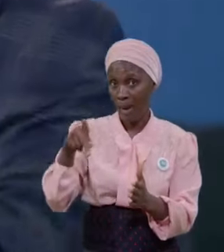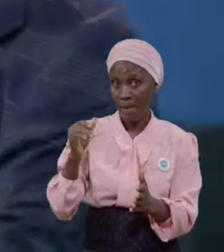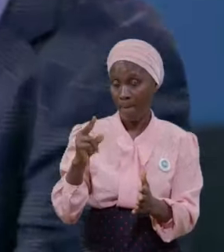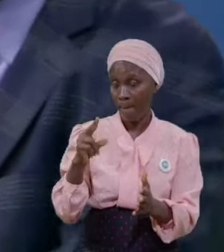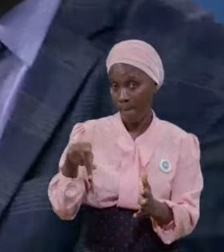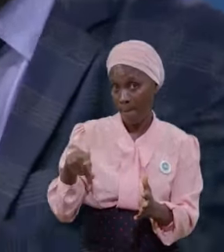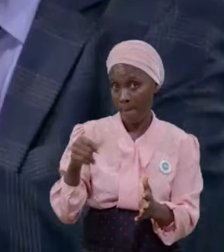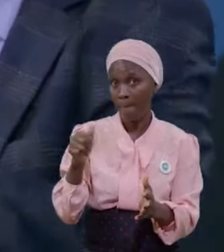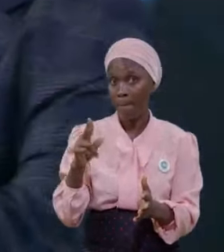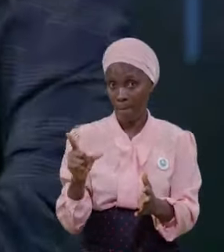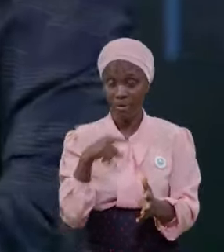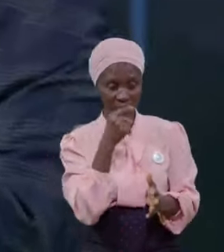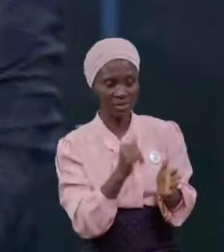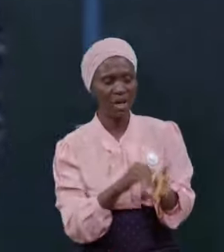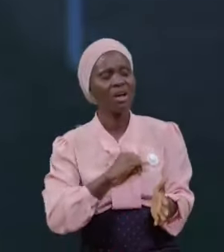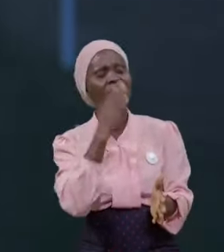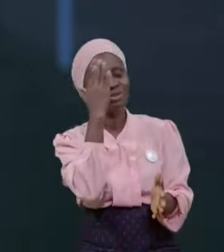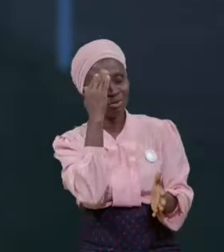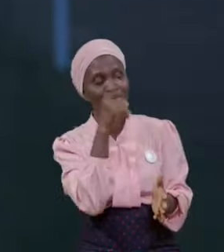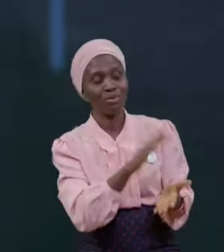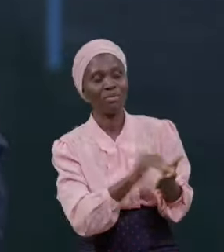I know you are a